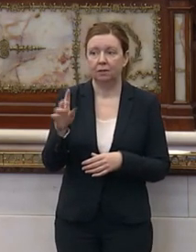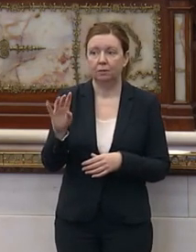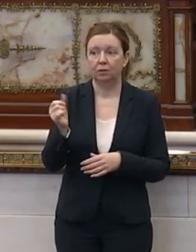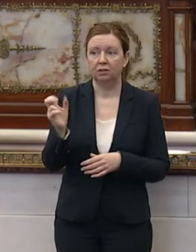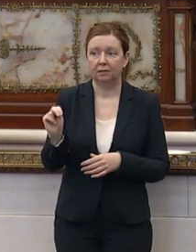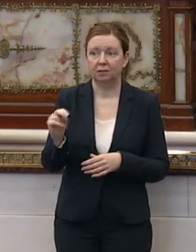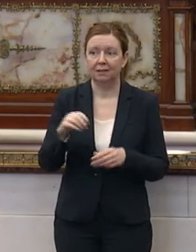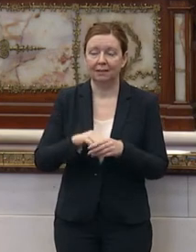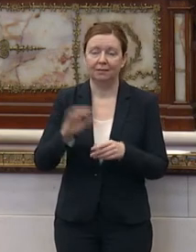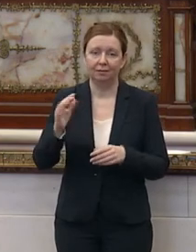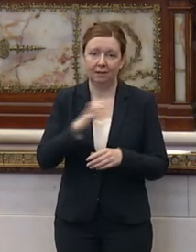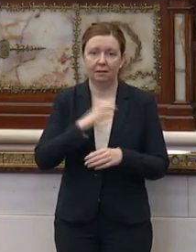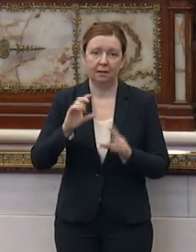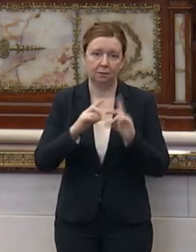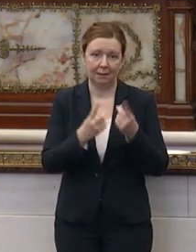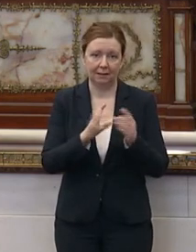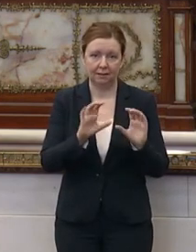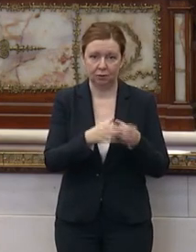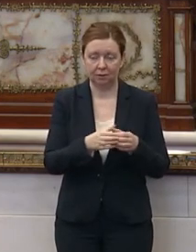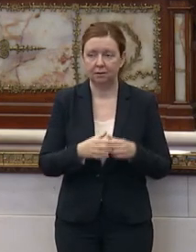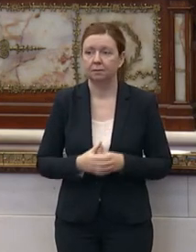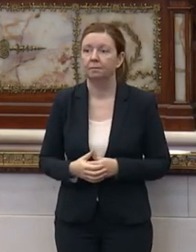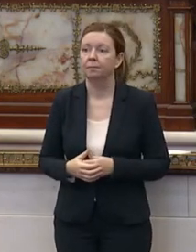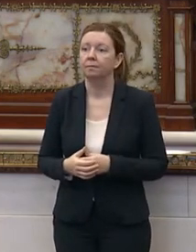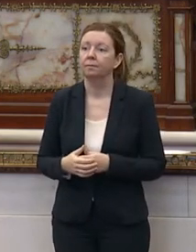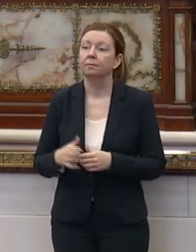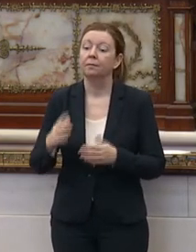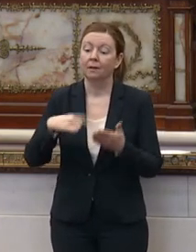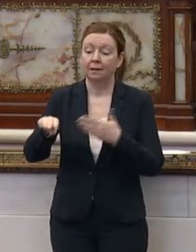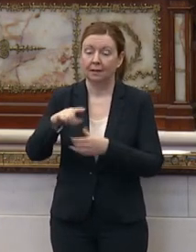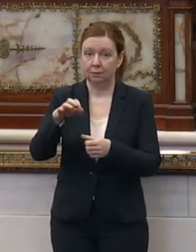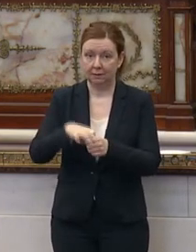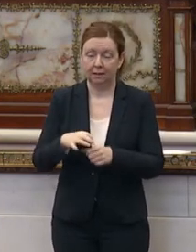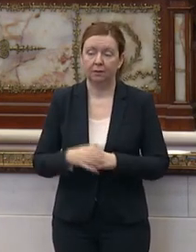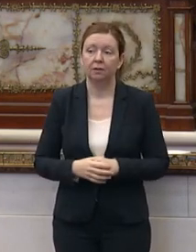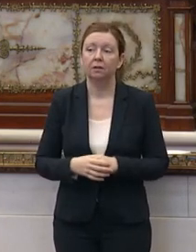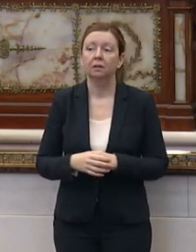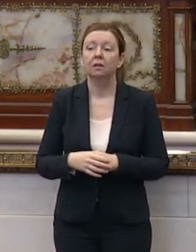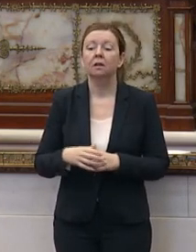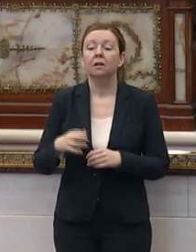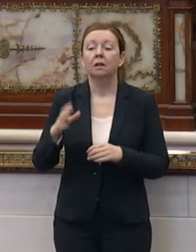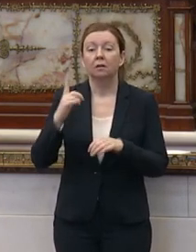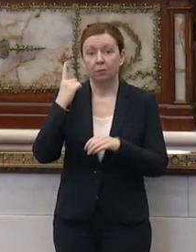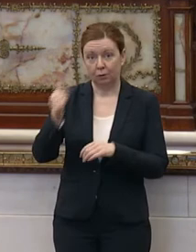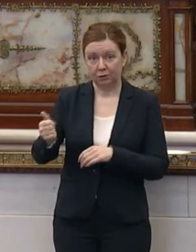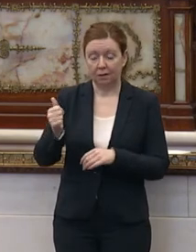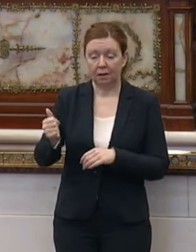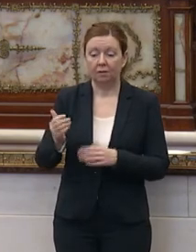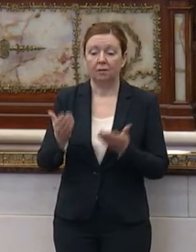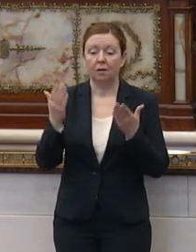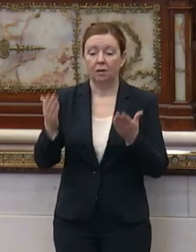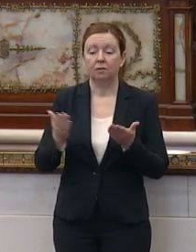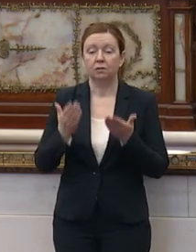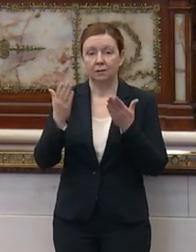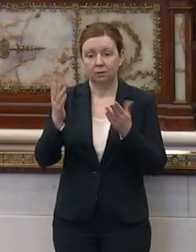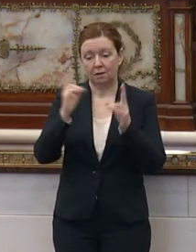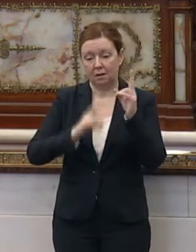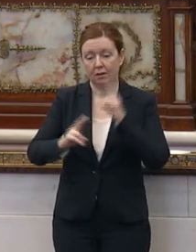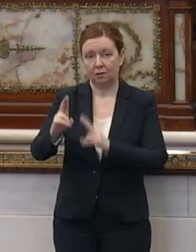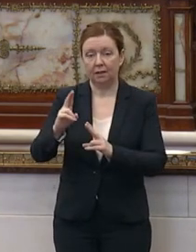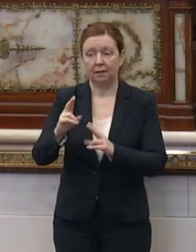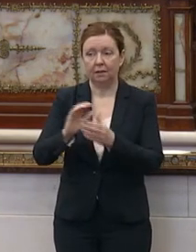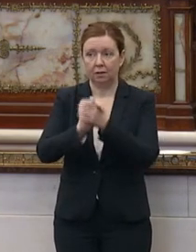Jefferson Street in the 5th Councilmatic District. Next week's calendar. And on her own behalf, Councilwoman Parker offers a resolution honoring